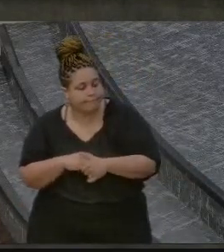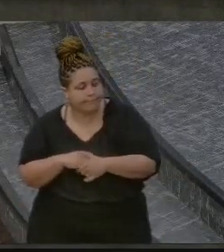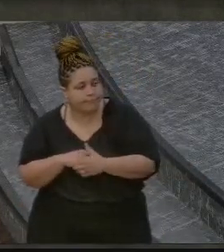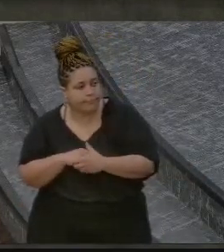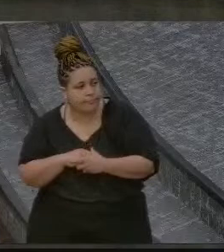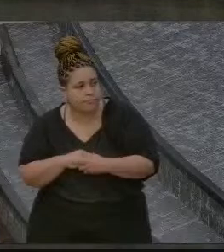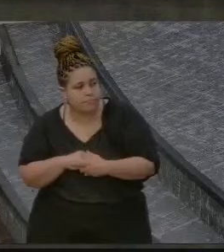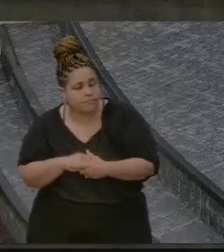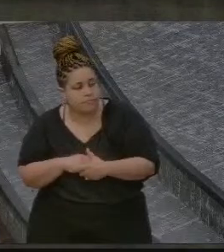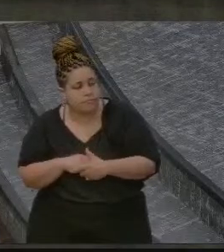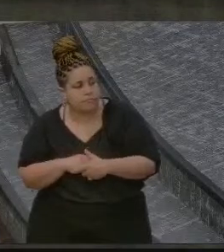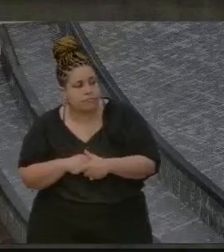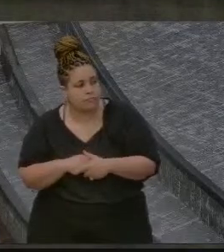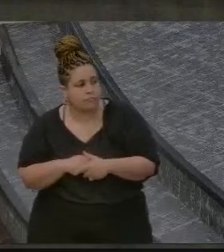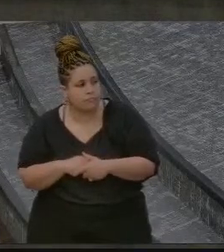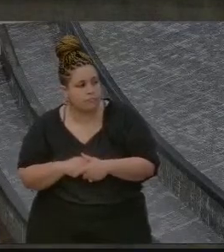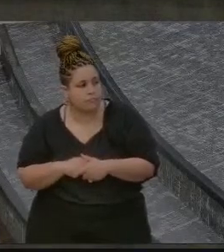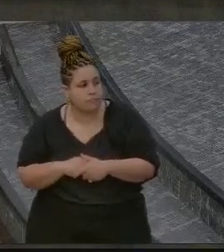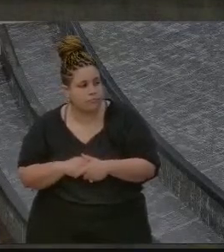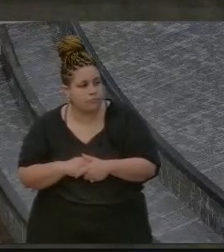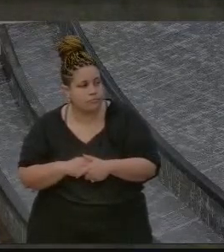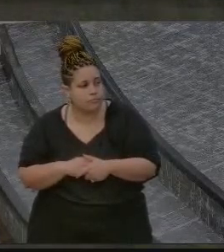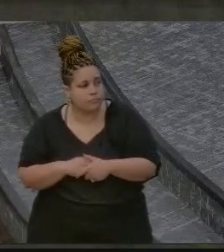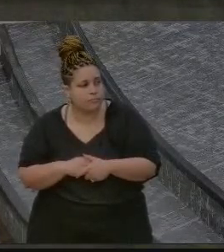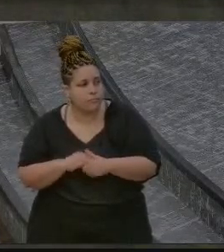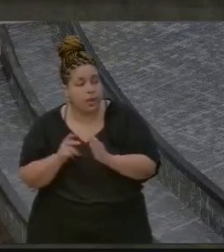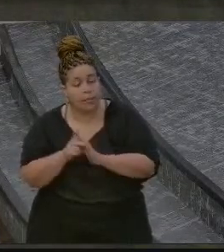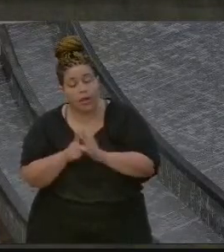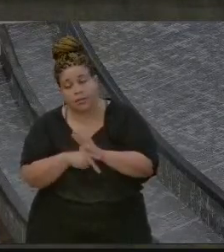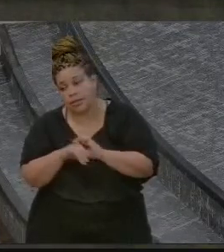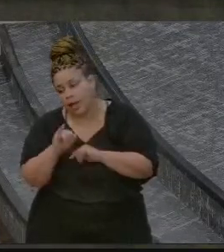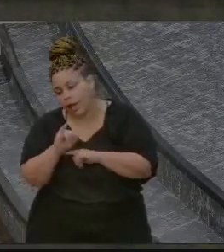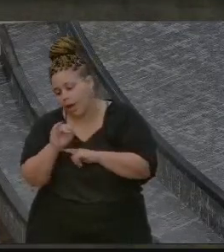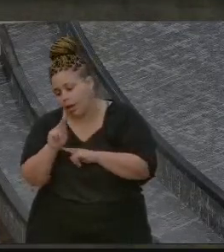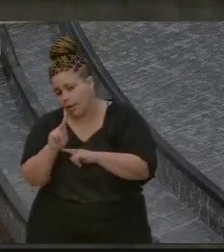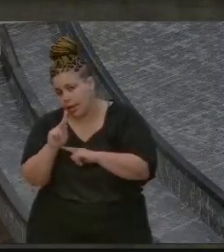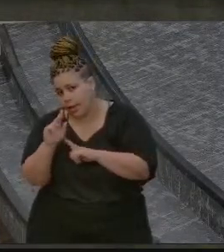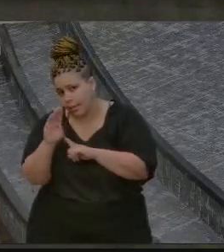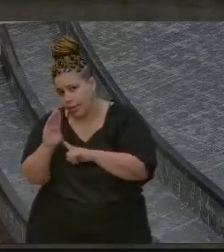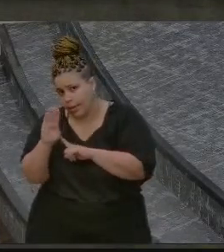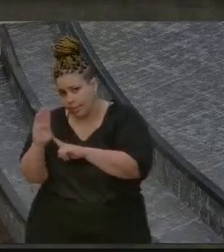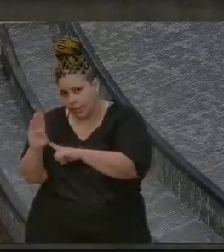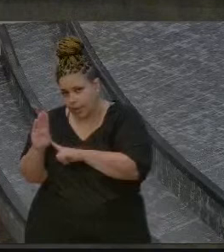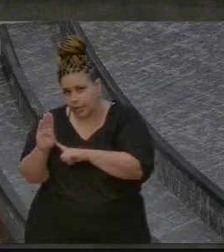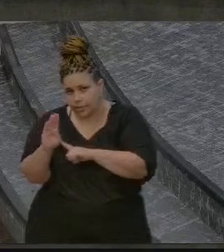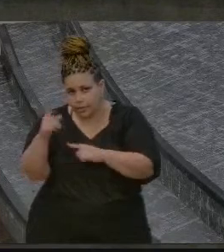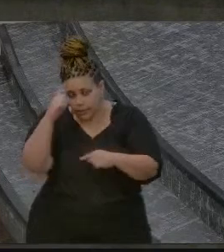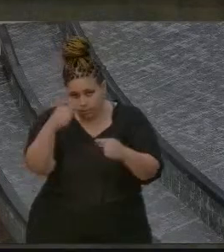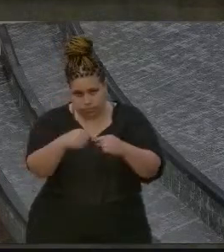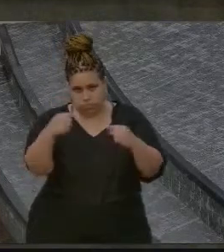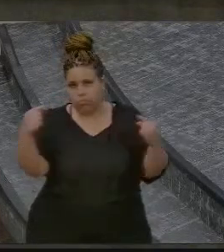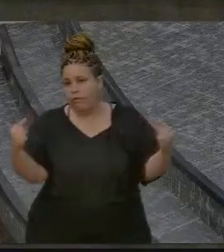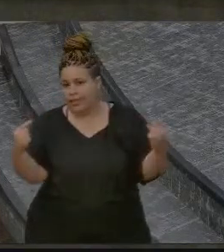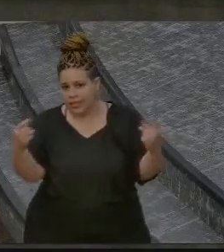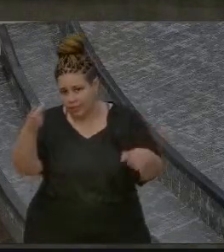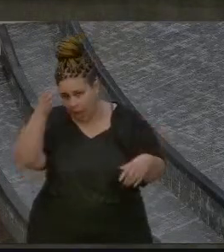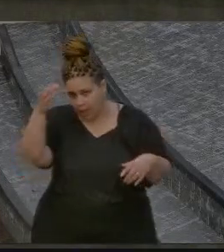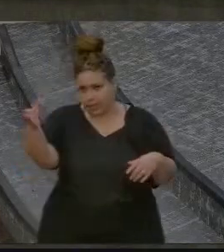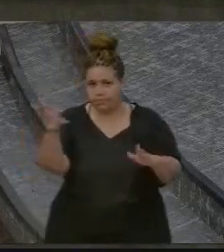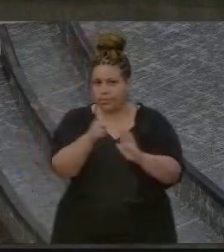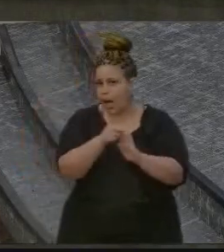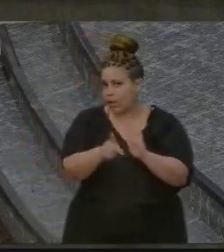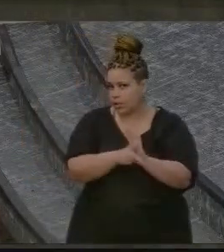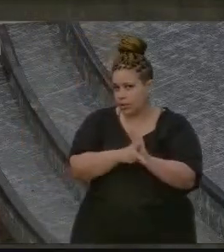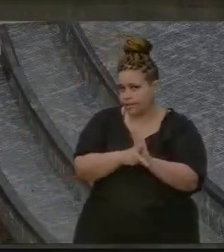And that is policy, is that IKBB, the Divisive Concepts Policy? Yes.